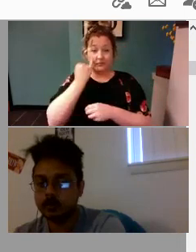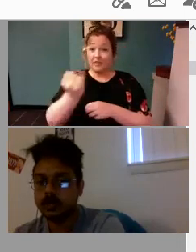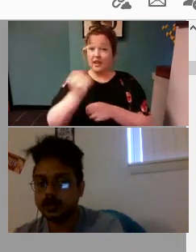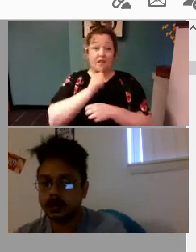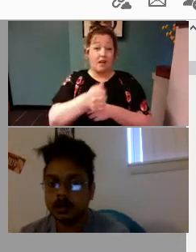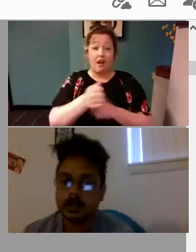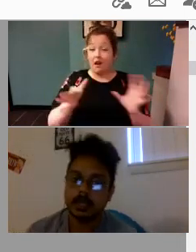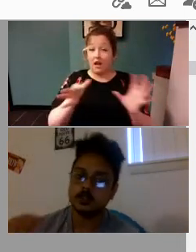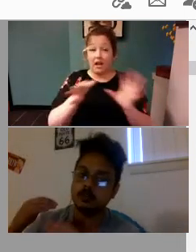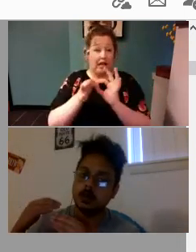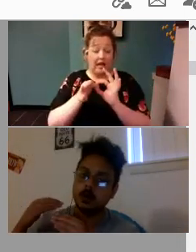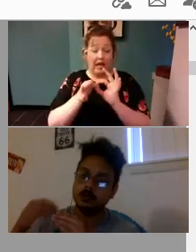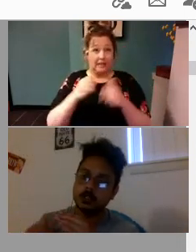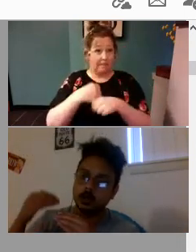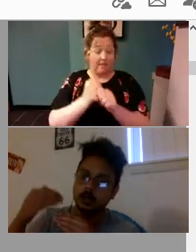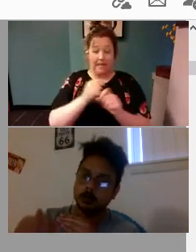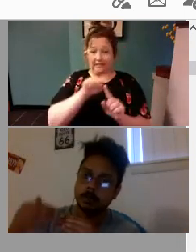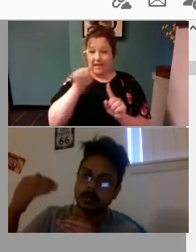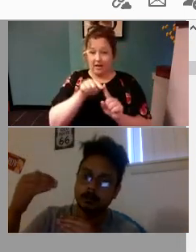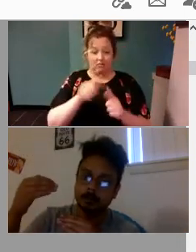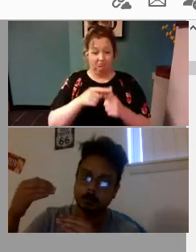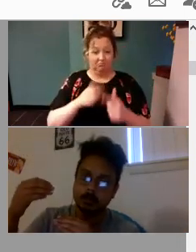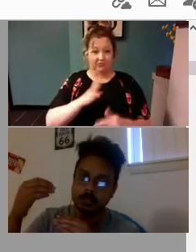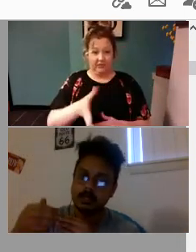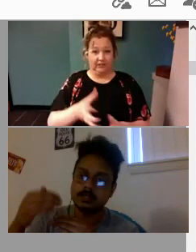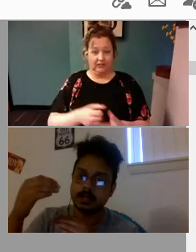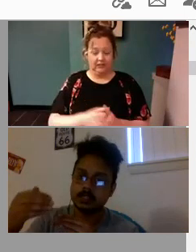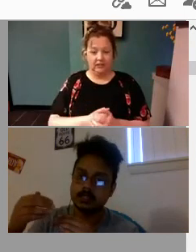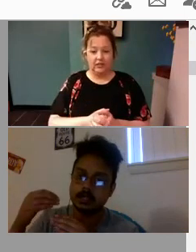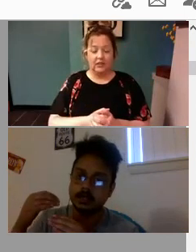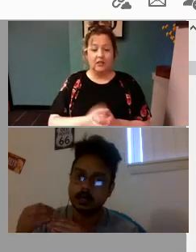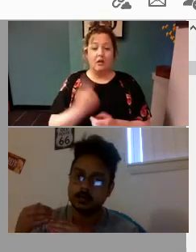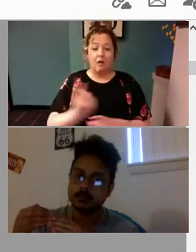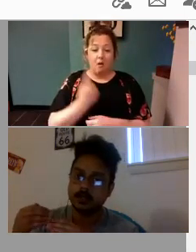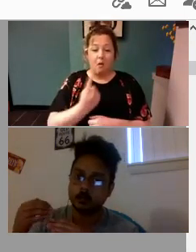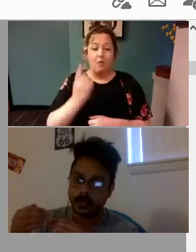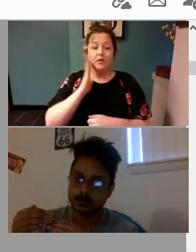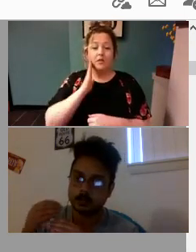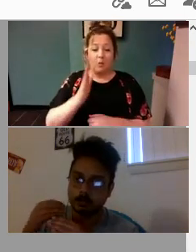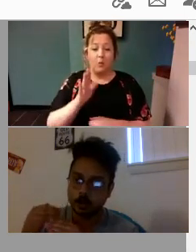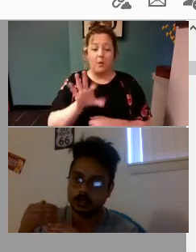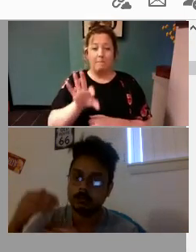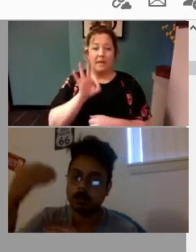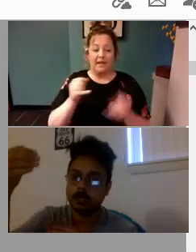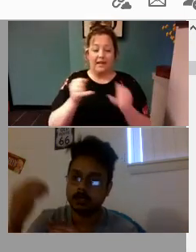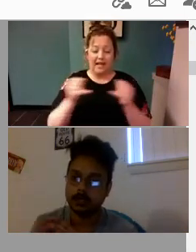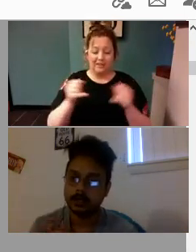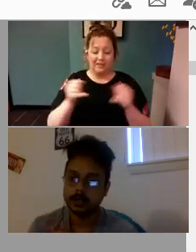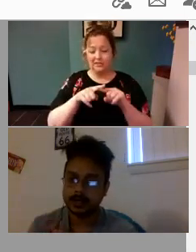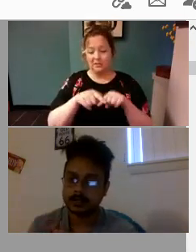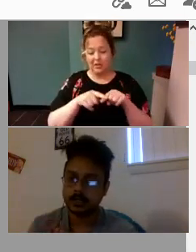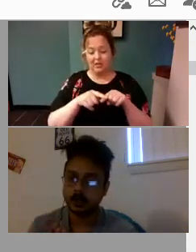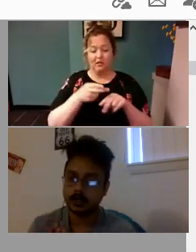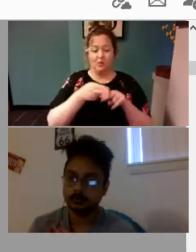cycle, we are done. And so we are always going to pick these edges in terms of their weights. So sort them out in